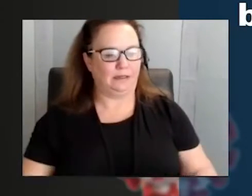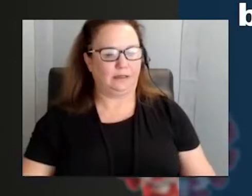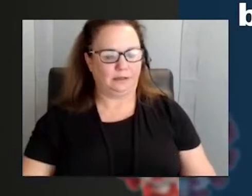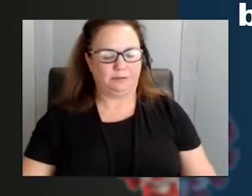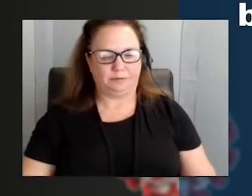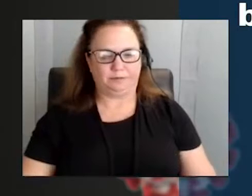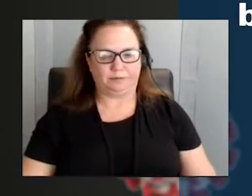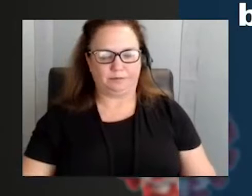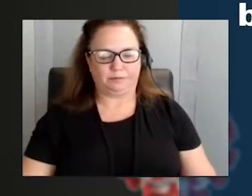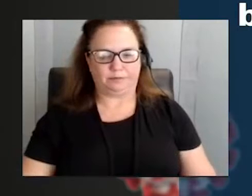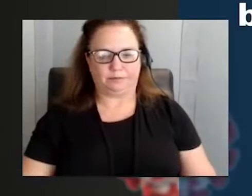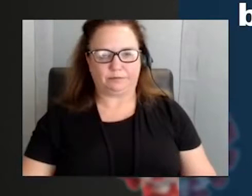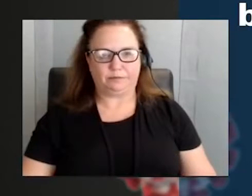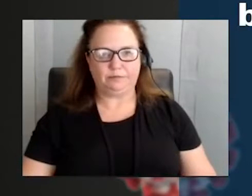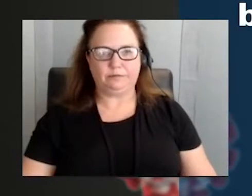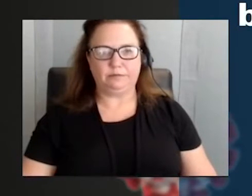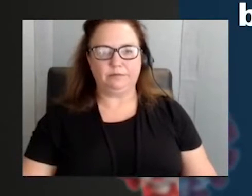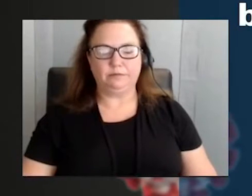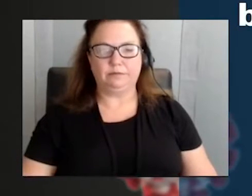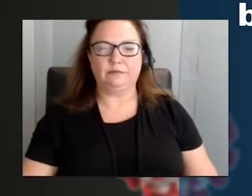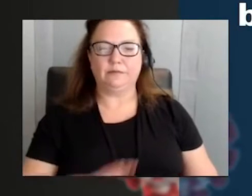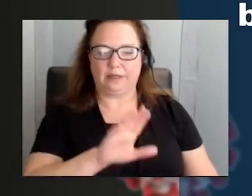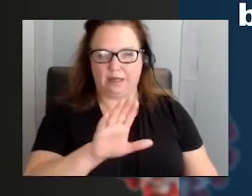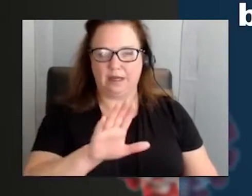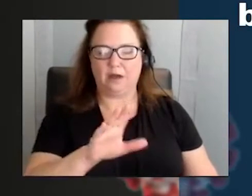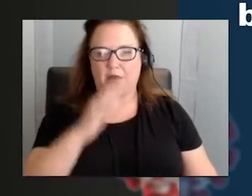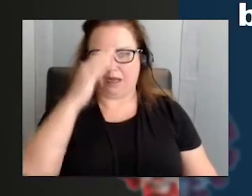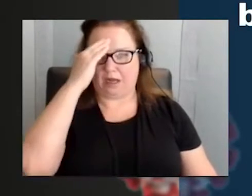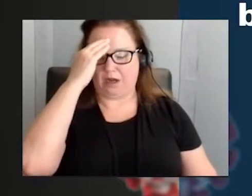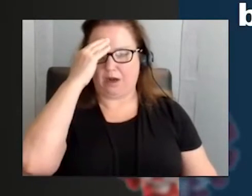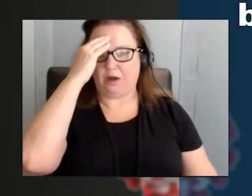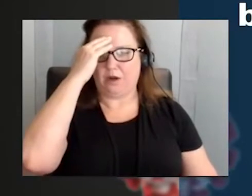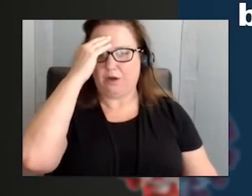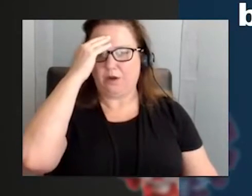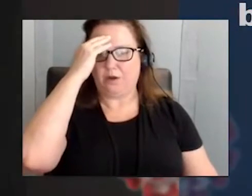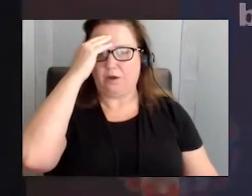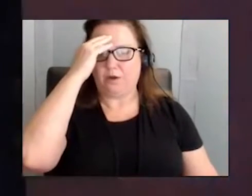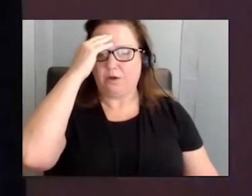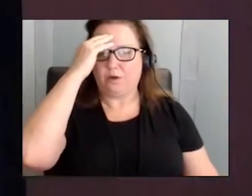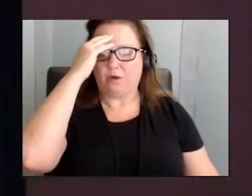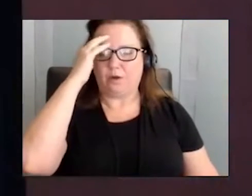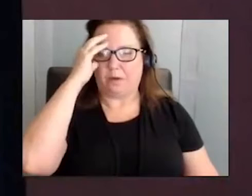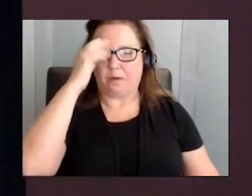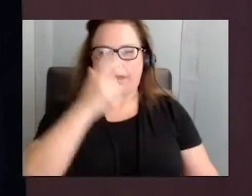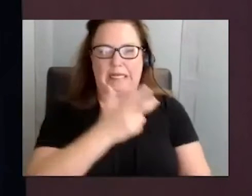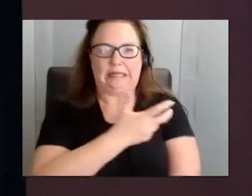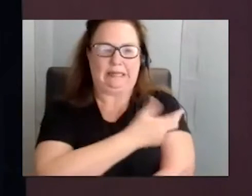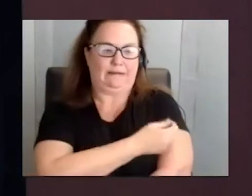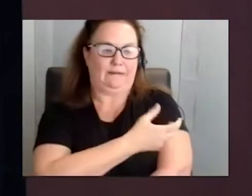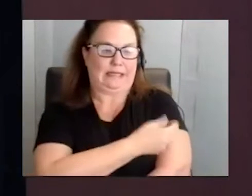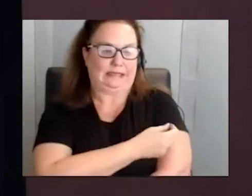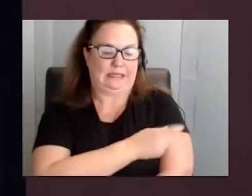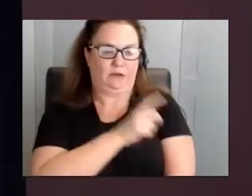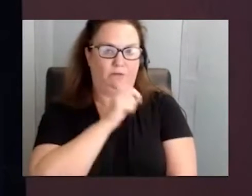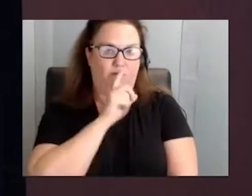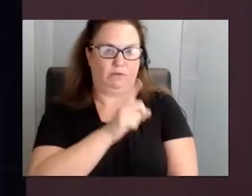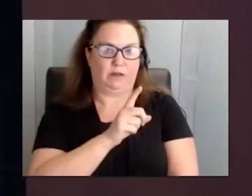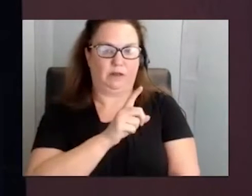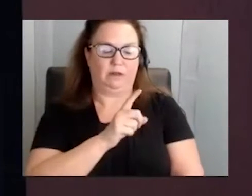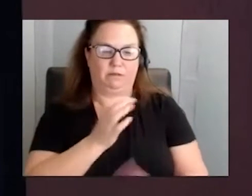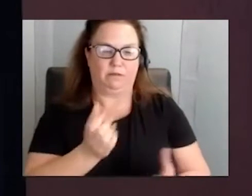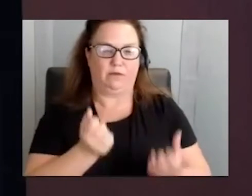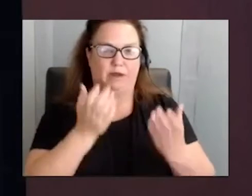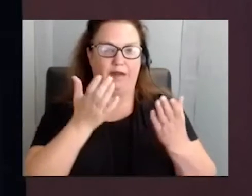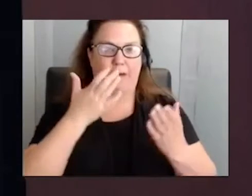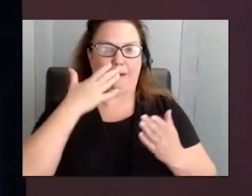don't people. know what you're referring to, but what we do know is that the vaccine will absolutely provide you with better immunity